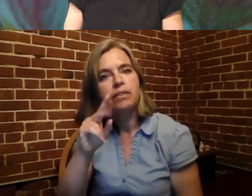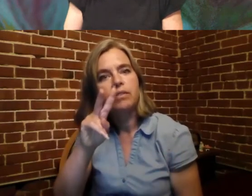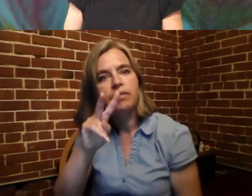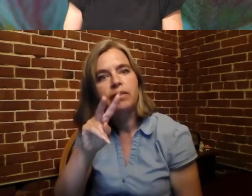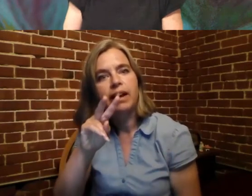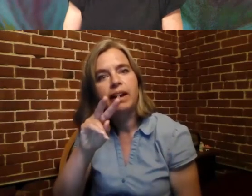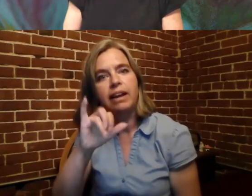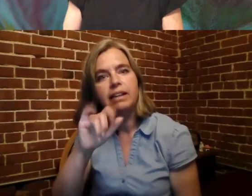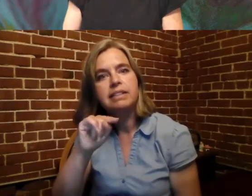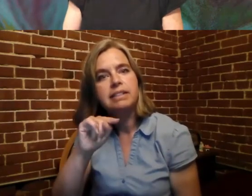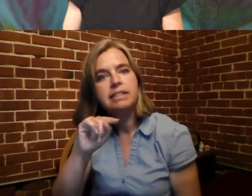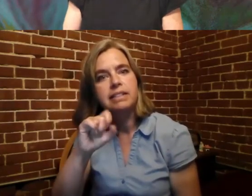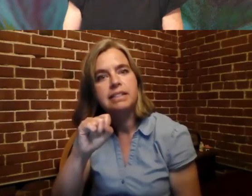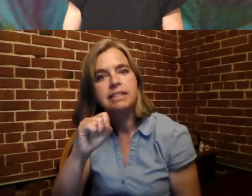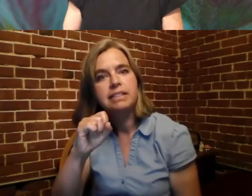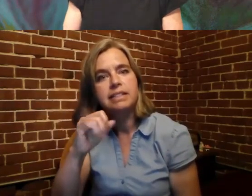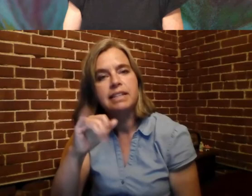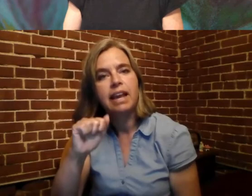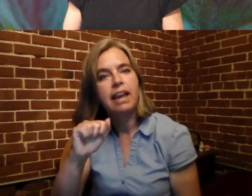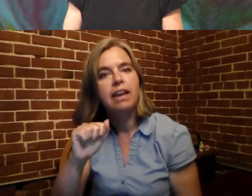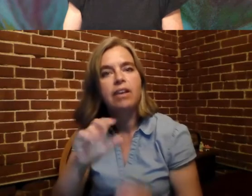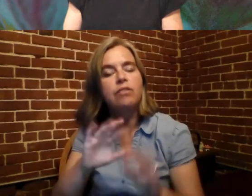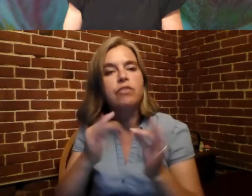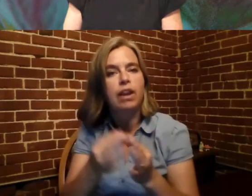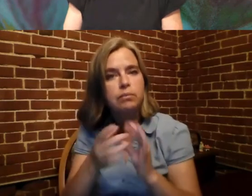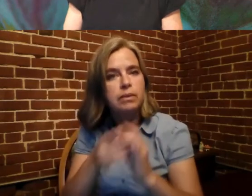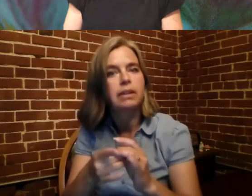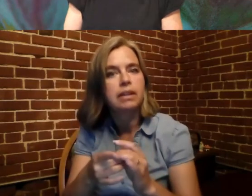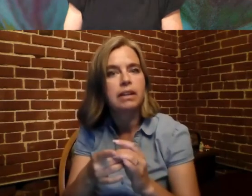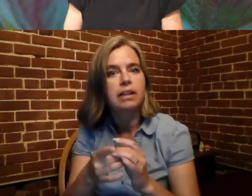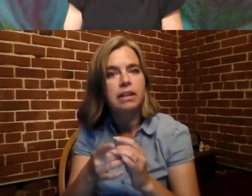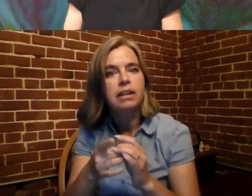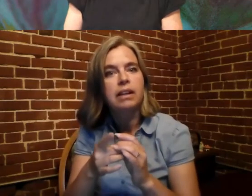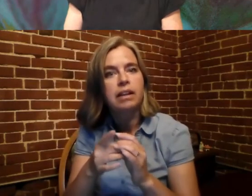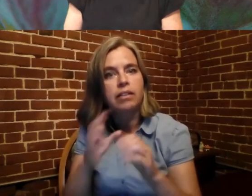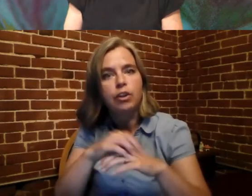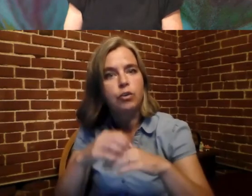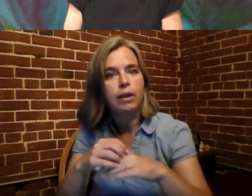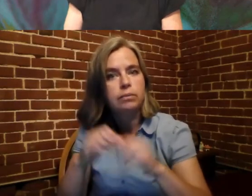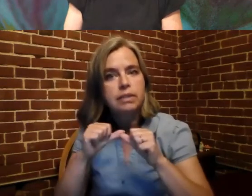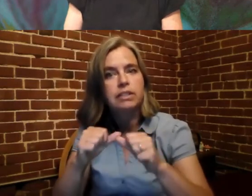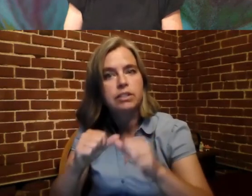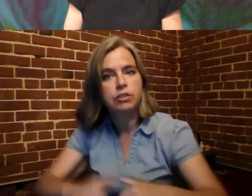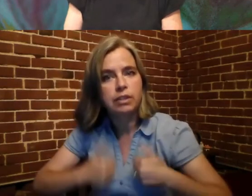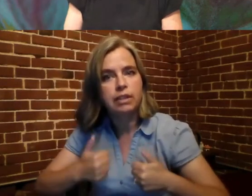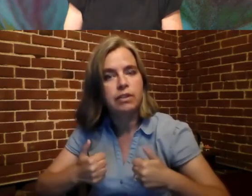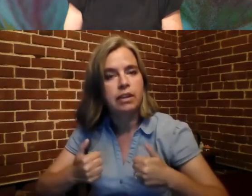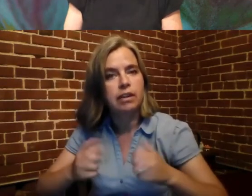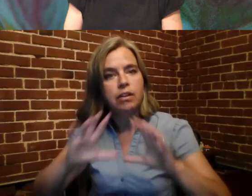grapevines belong to are, you know, pretty long lived and widespread around the world. So people enjoy them, you know, regardless of where they